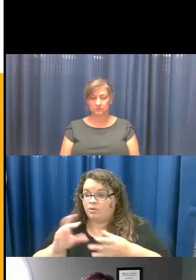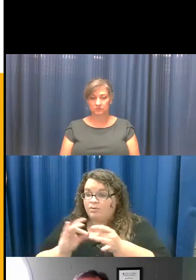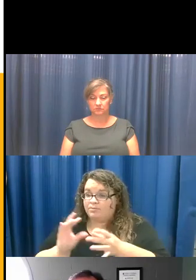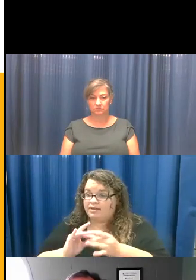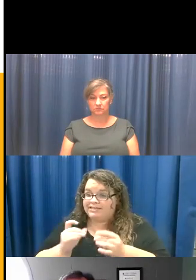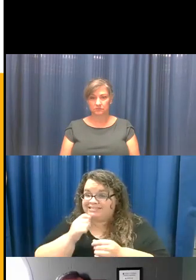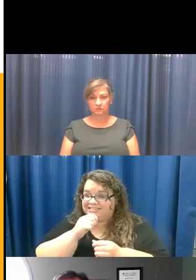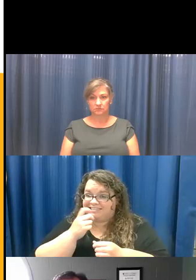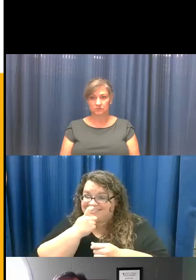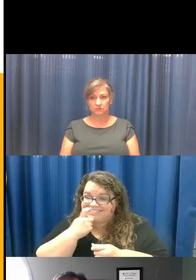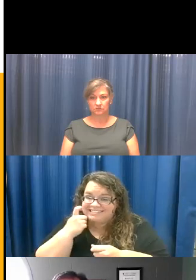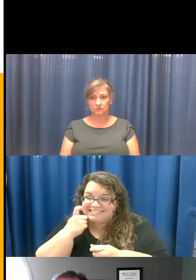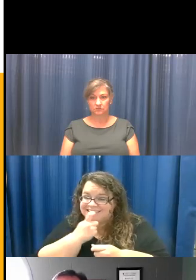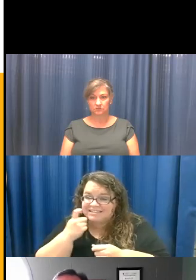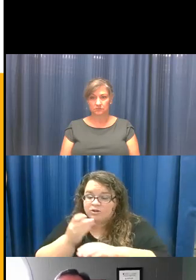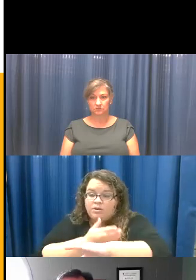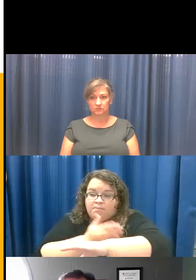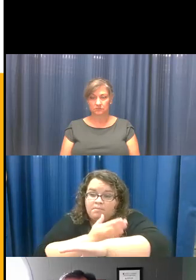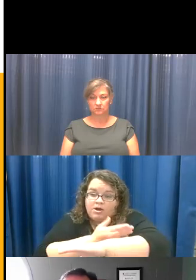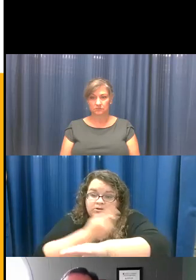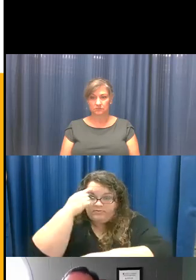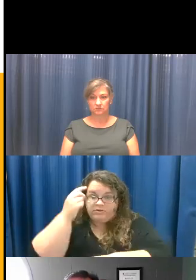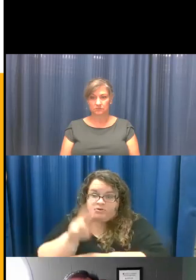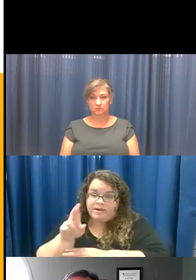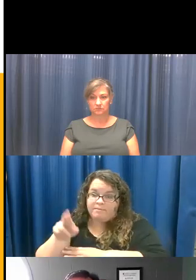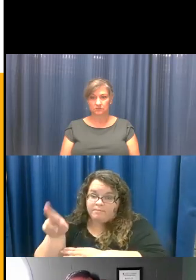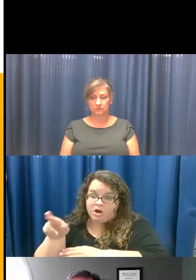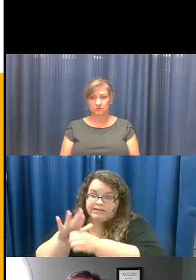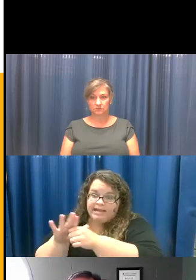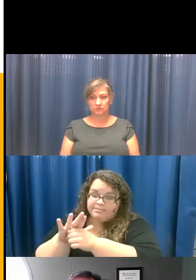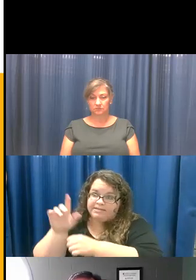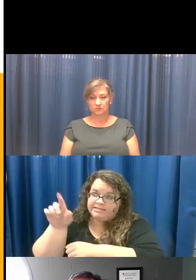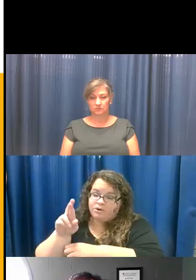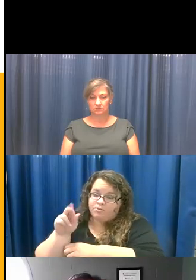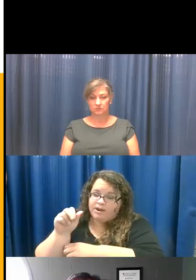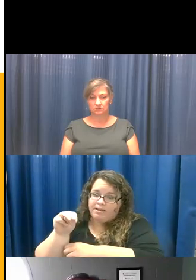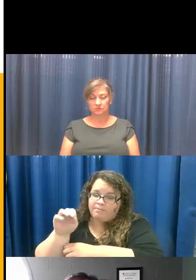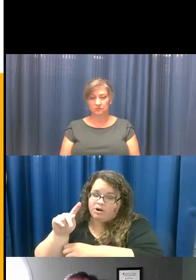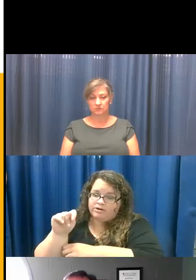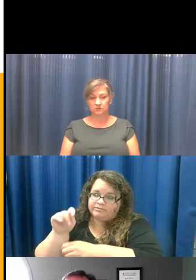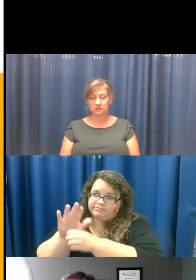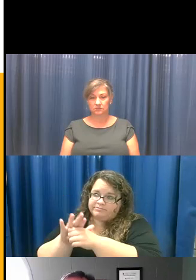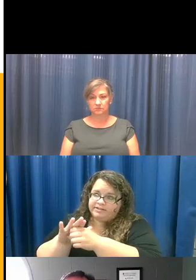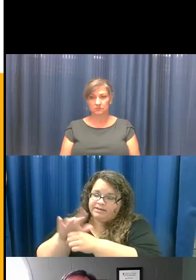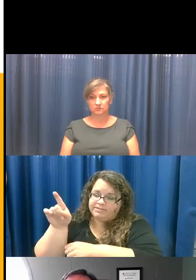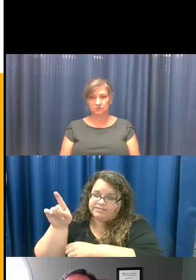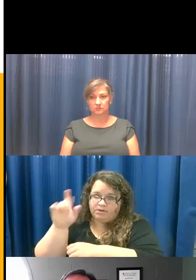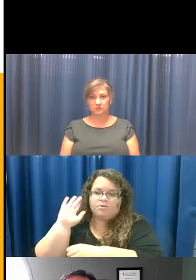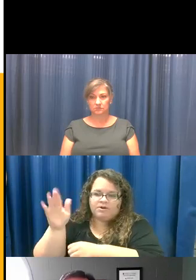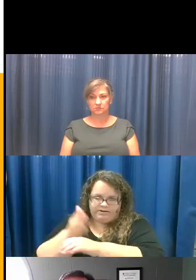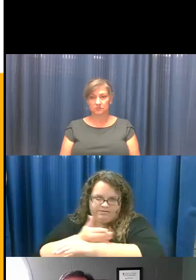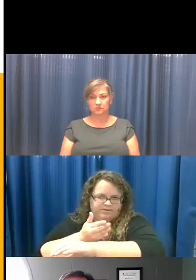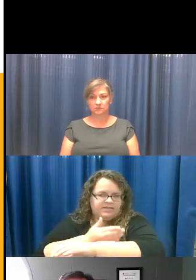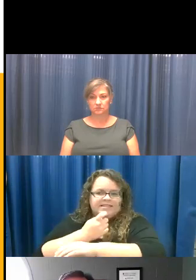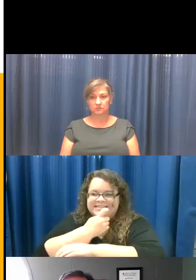remodel at Rampart Range campus, that we're going to do some significant upgrades of the dental training areas, as